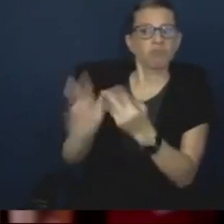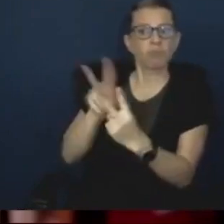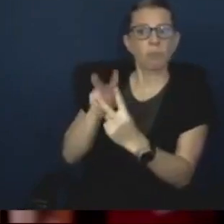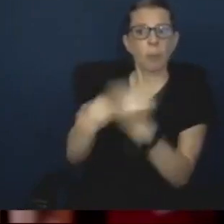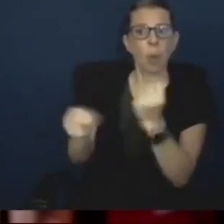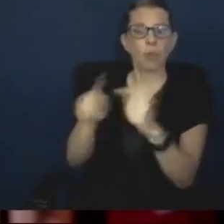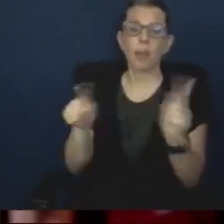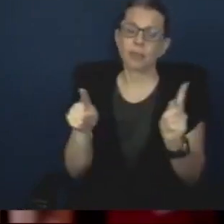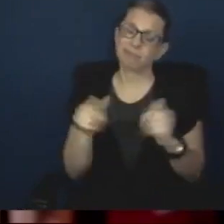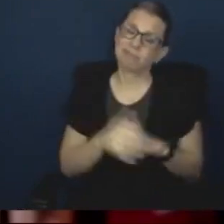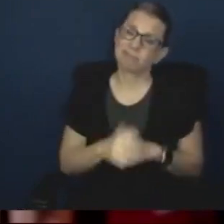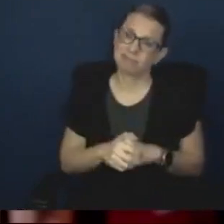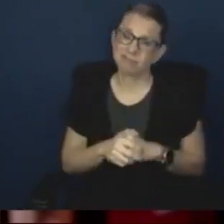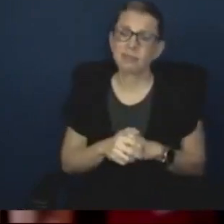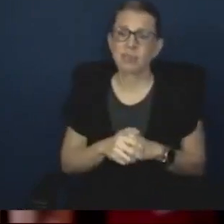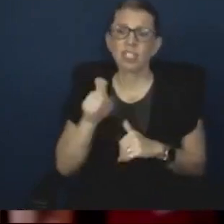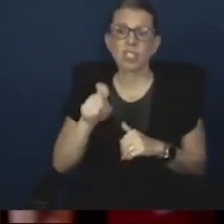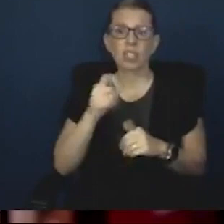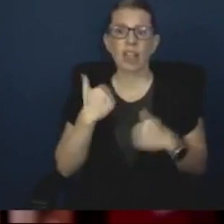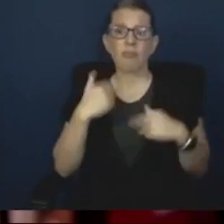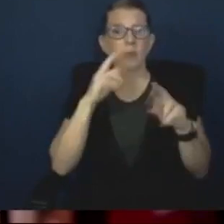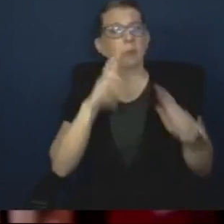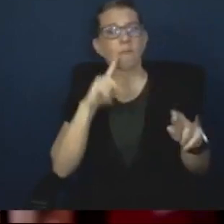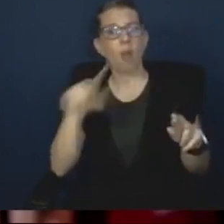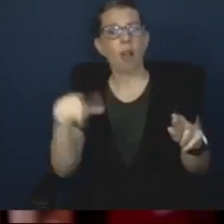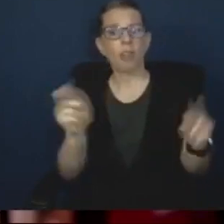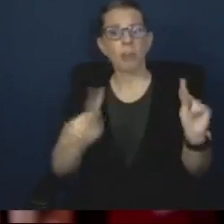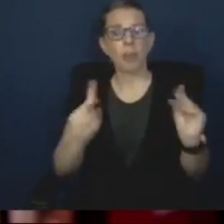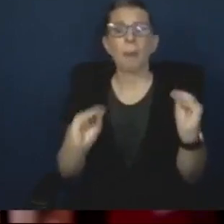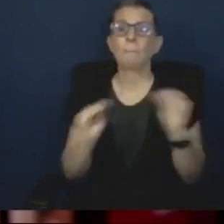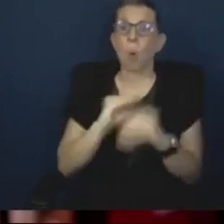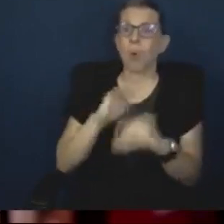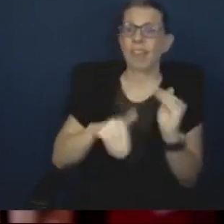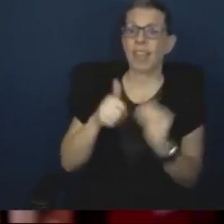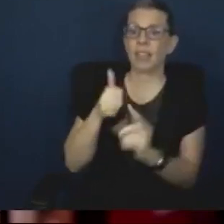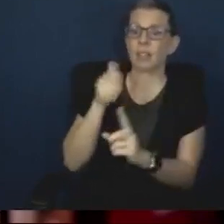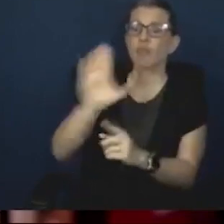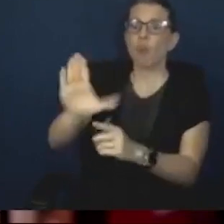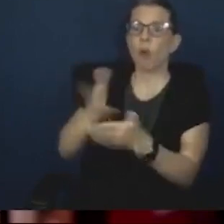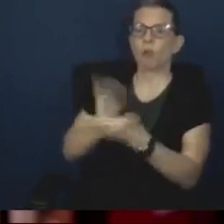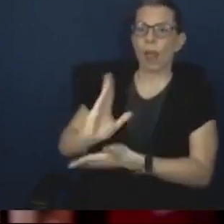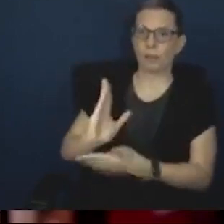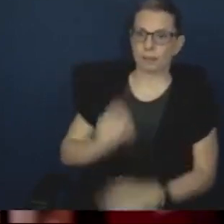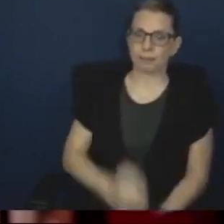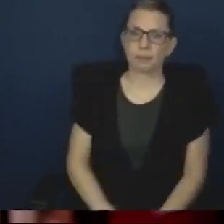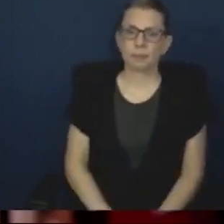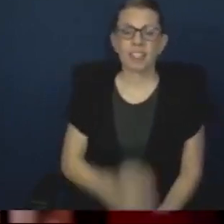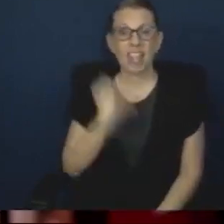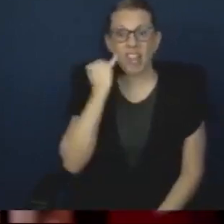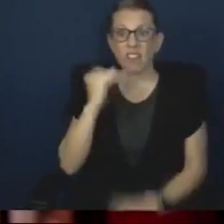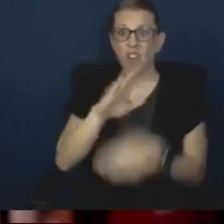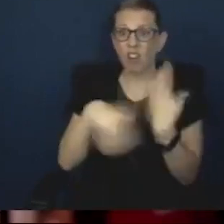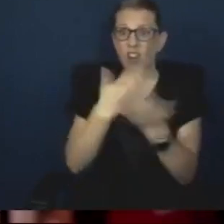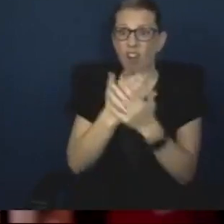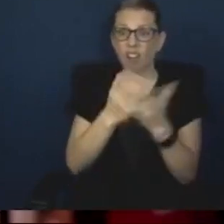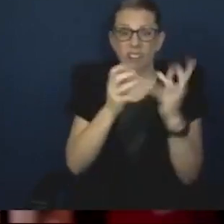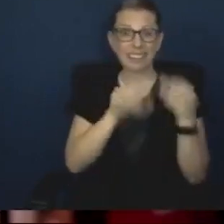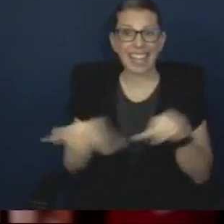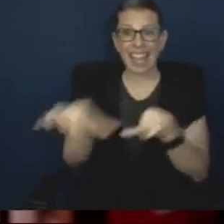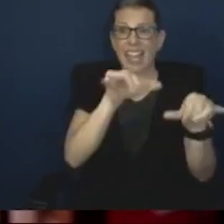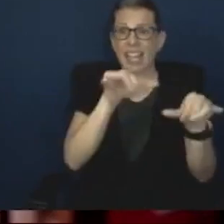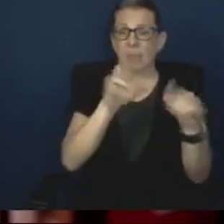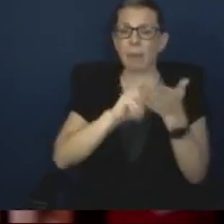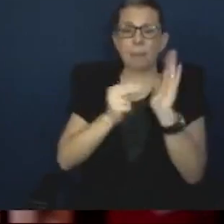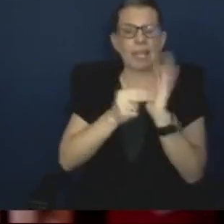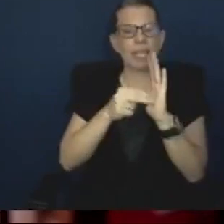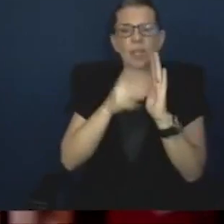should have a respect for others more so than your rights. And if we would all do that, I think this would get over a